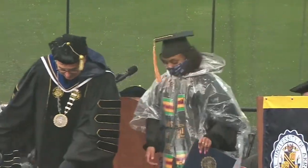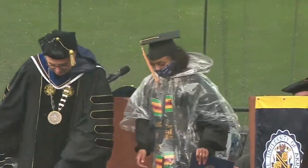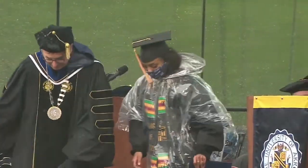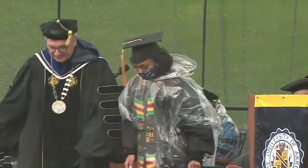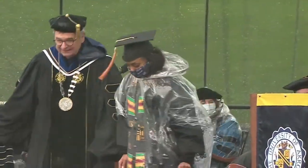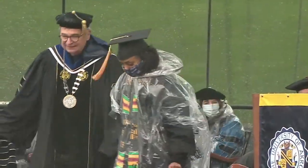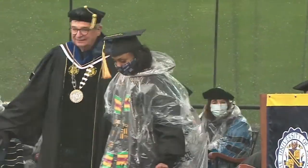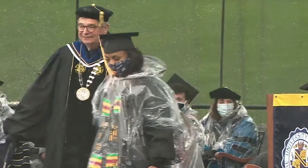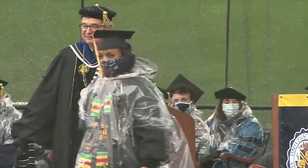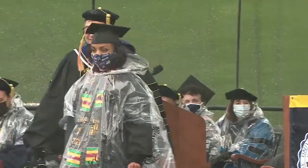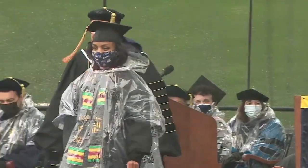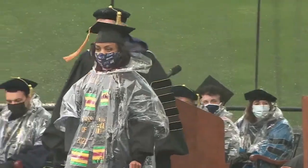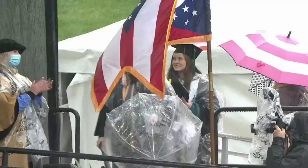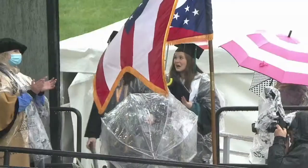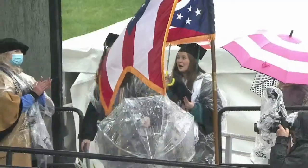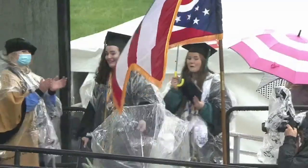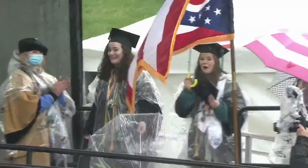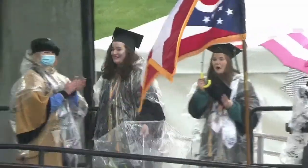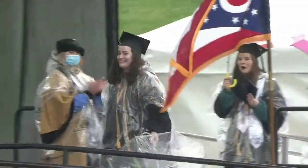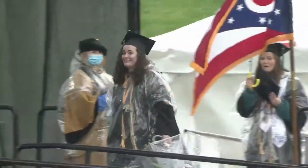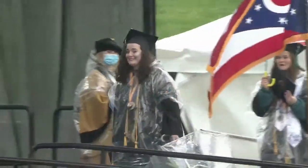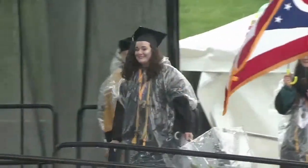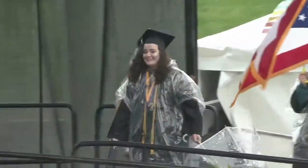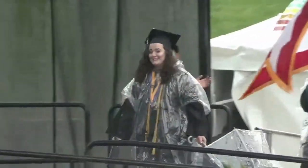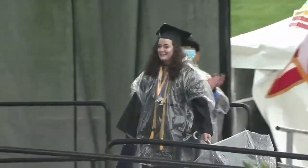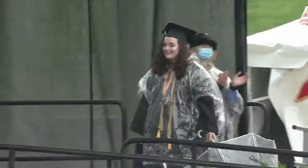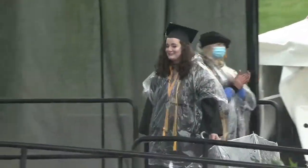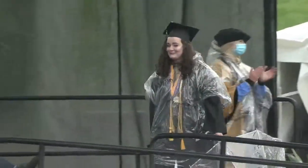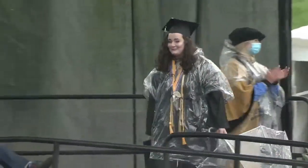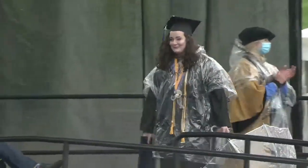Lauren E. Kilpatrick.